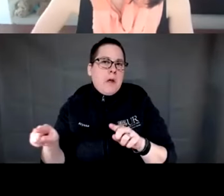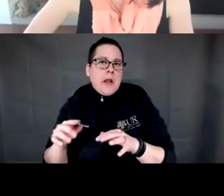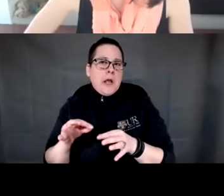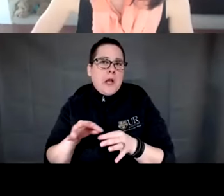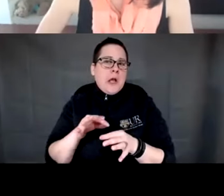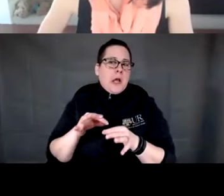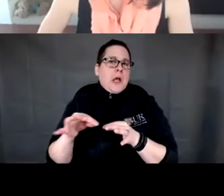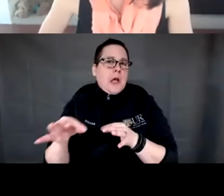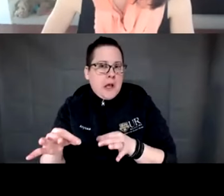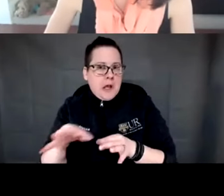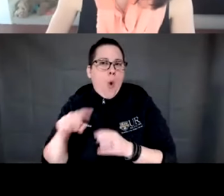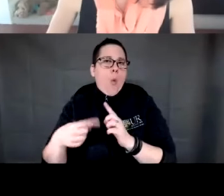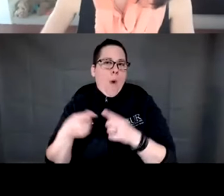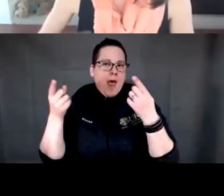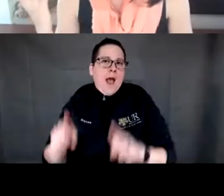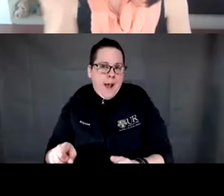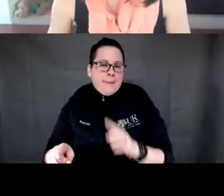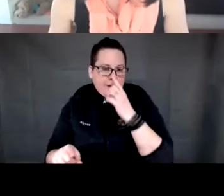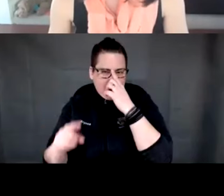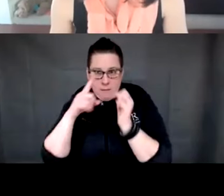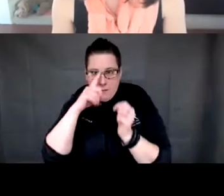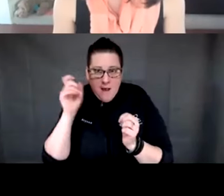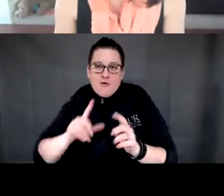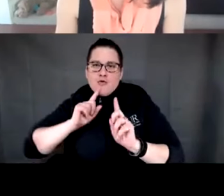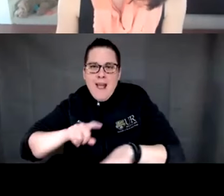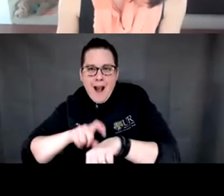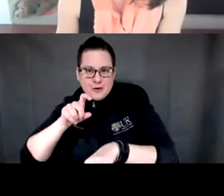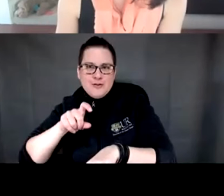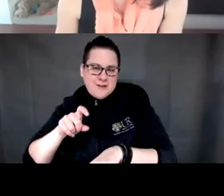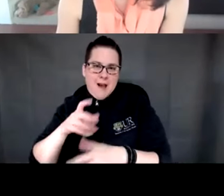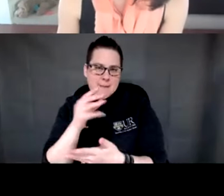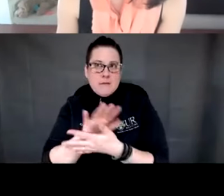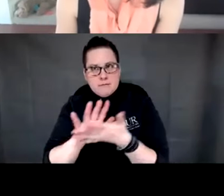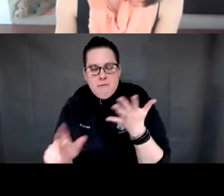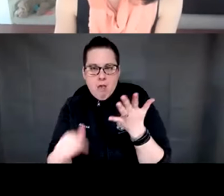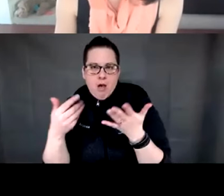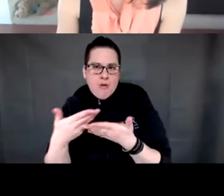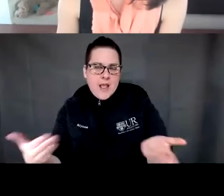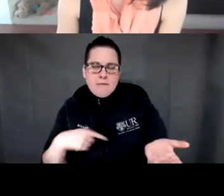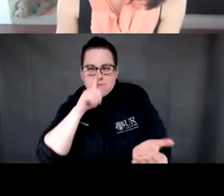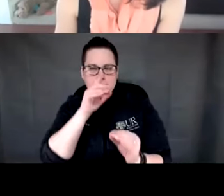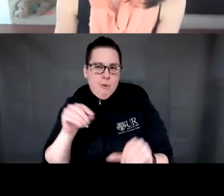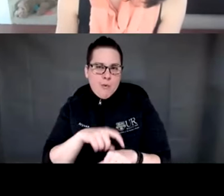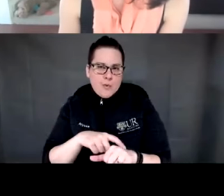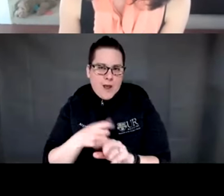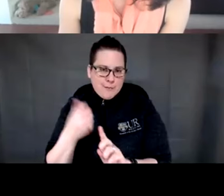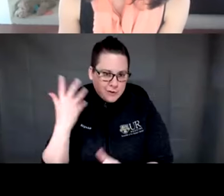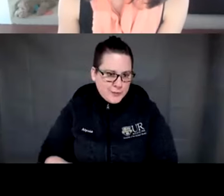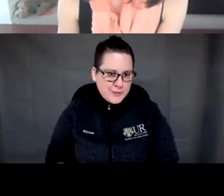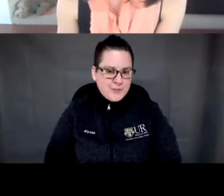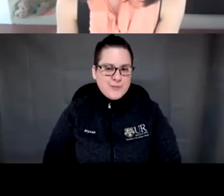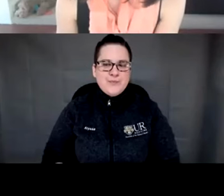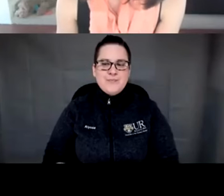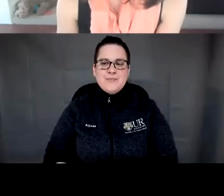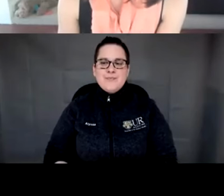movement precisely occurs due to the subject's reaction times and a number of other features that I won't have time to go into. So